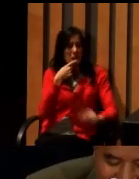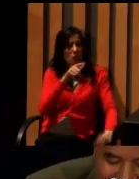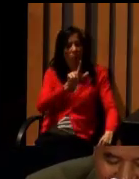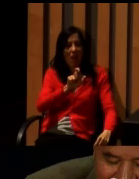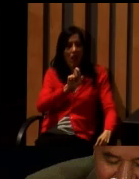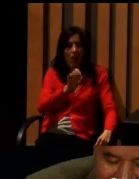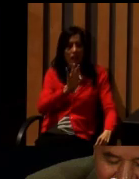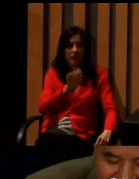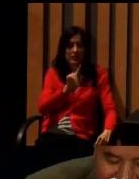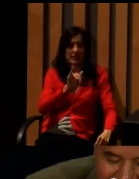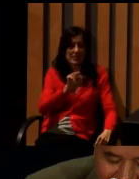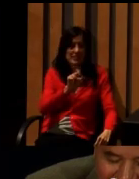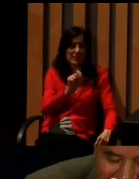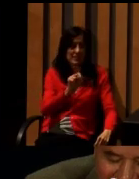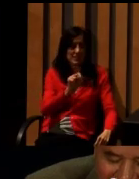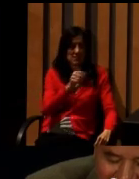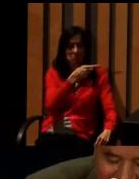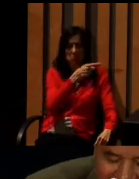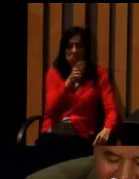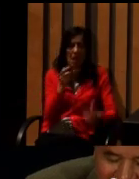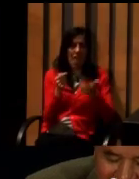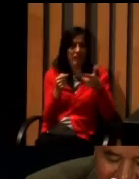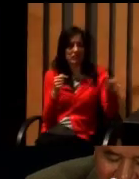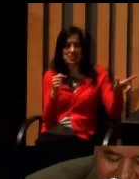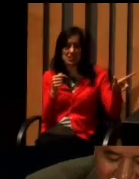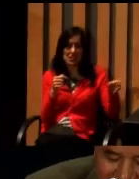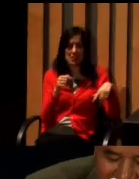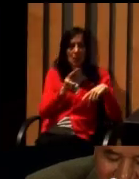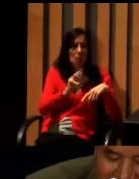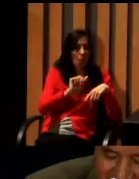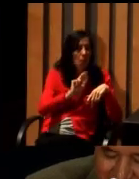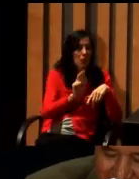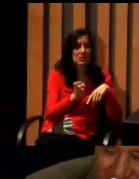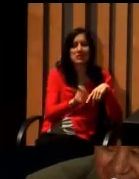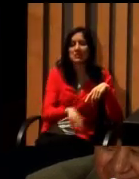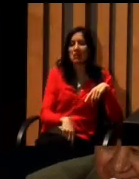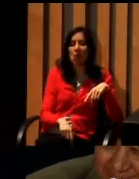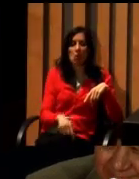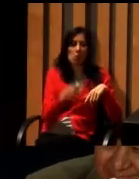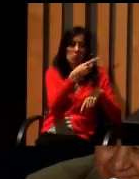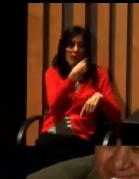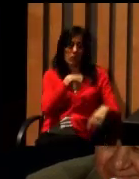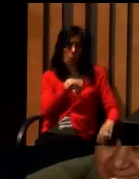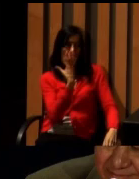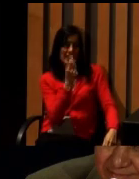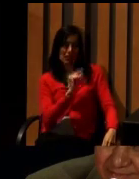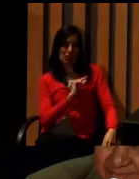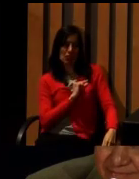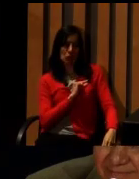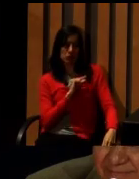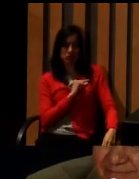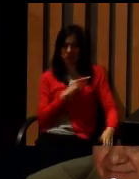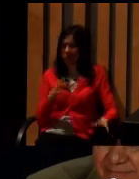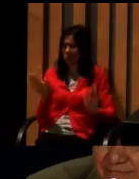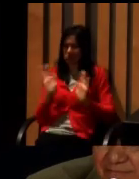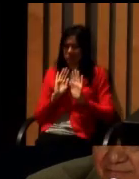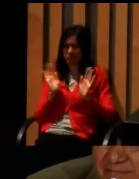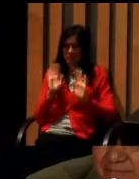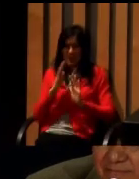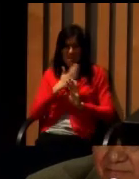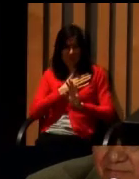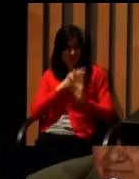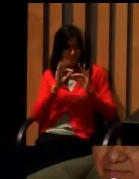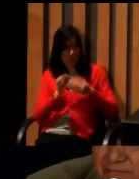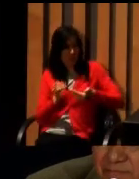or you have white guilt. Like, what is white guilt? I don't feel guilty for what my ancestors did and what they